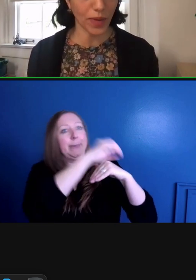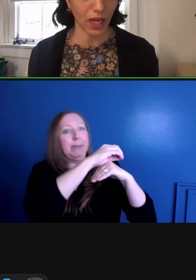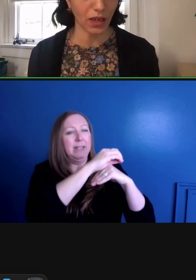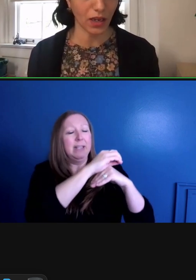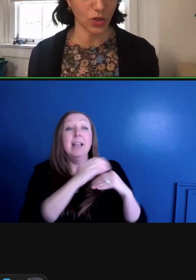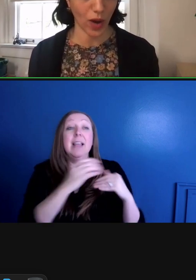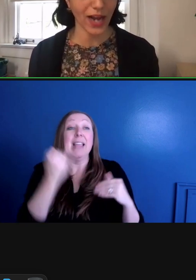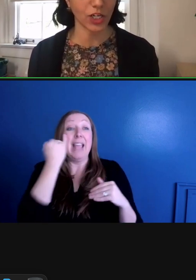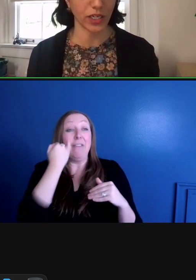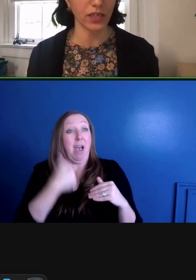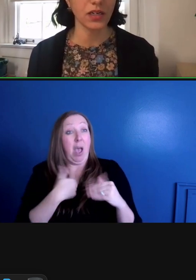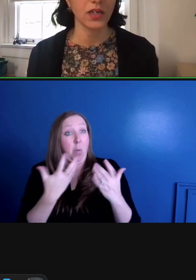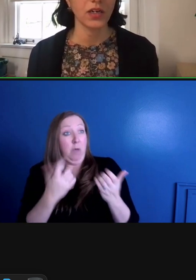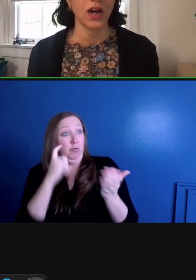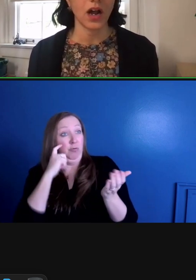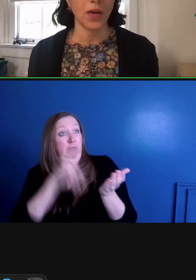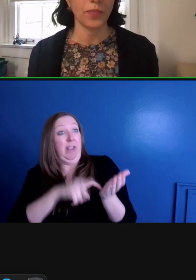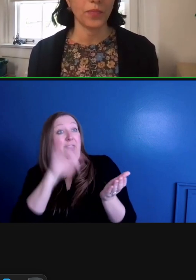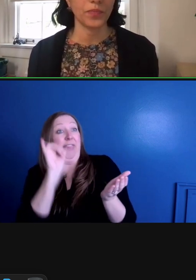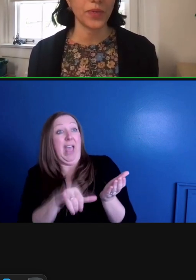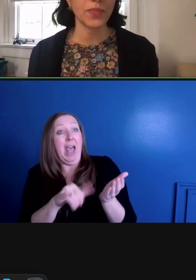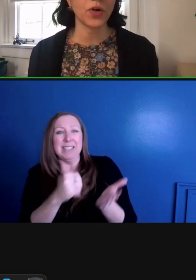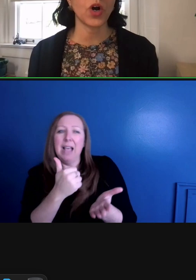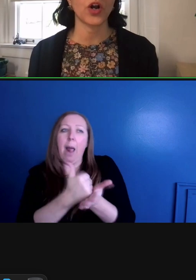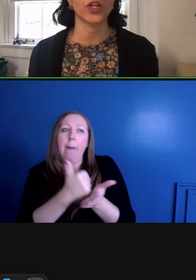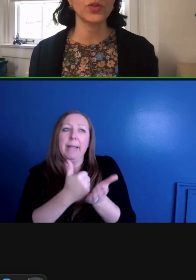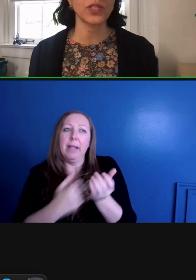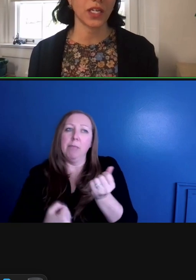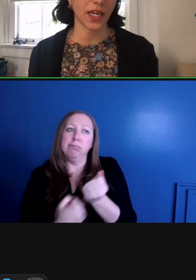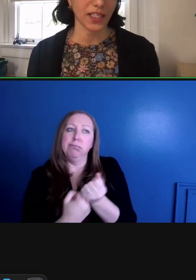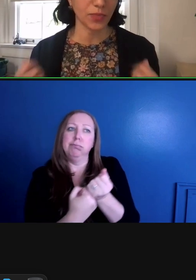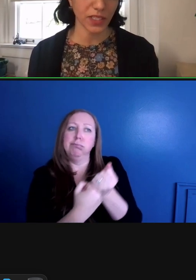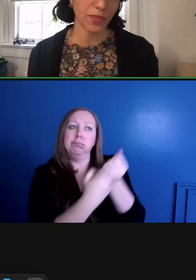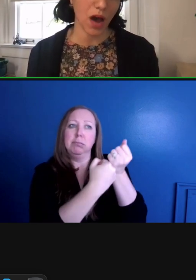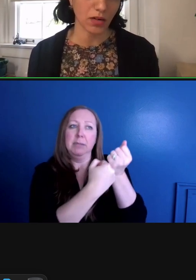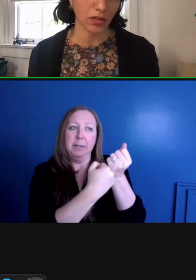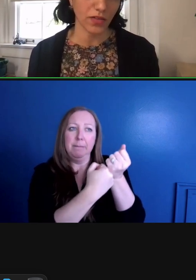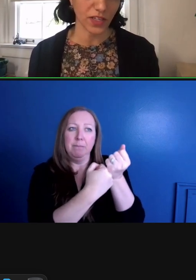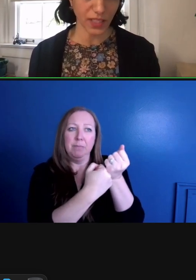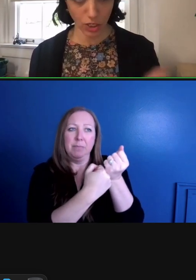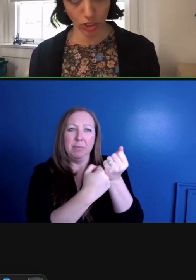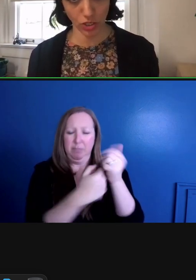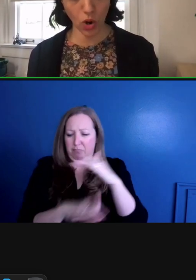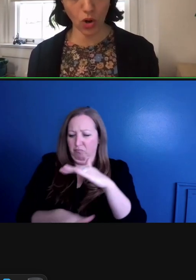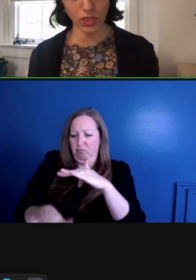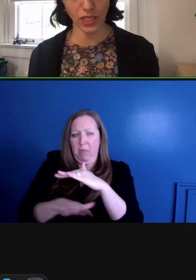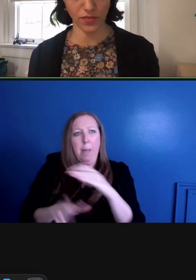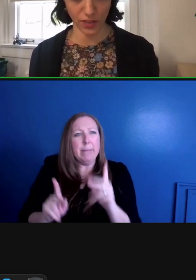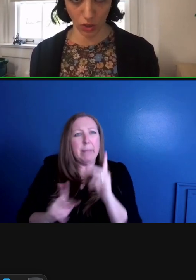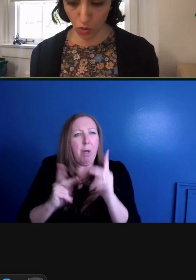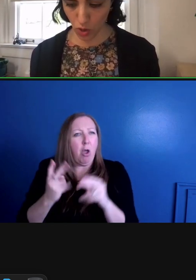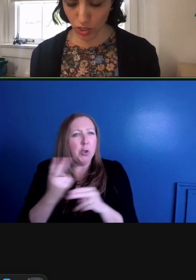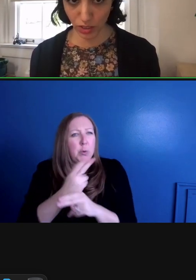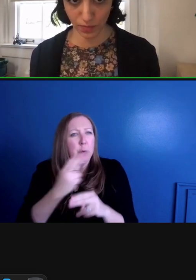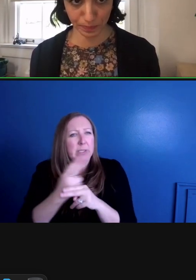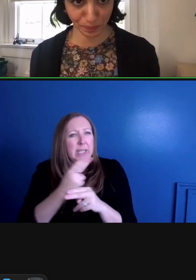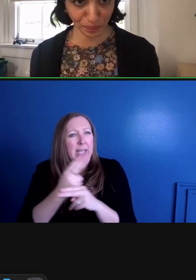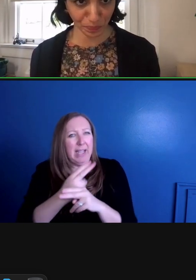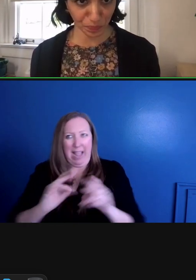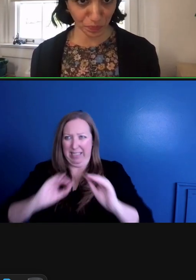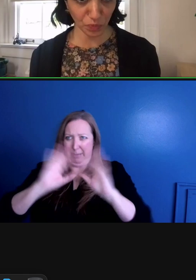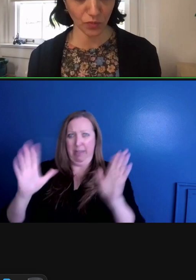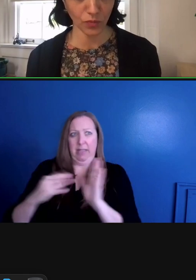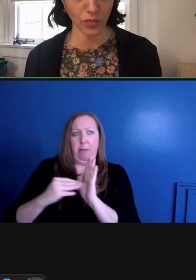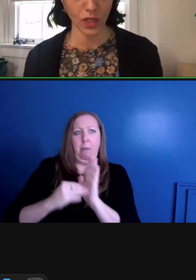as a helping interaction, people are using an explicit model of these agents' goals and the physical world.